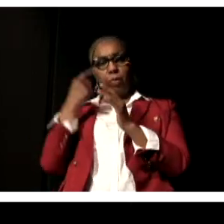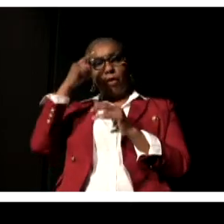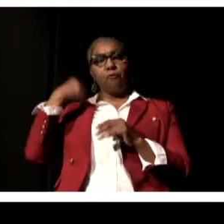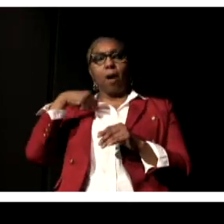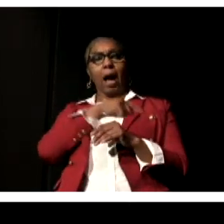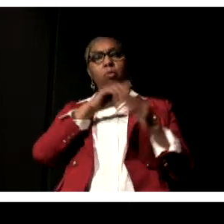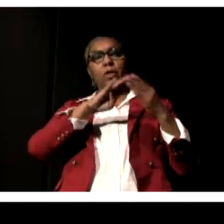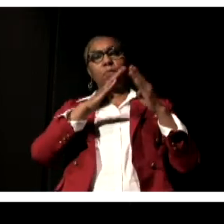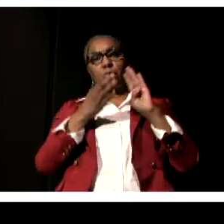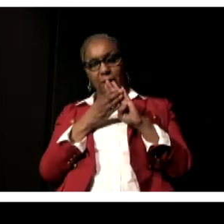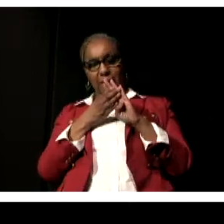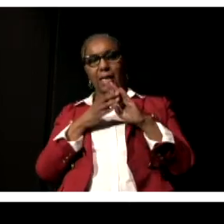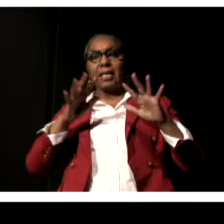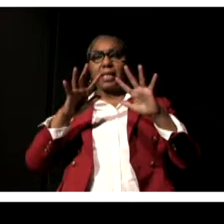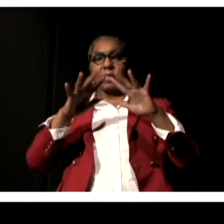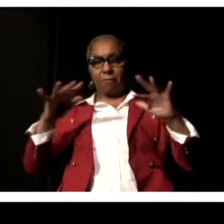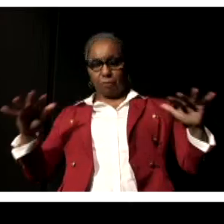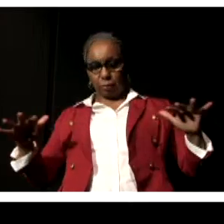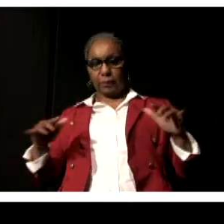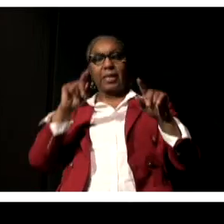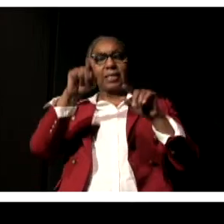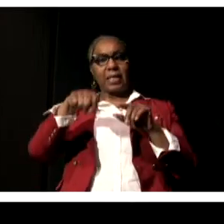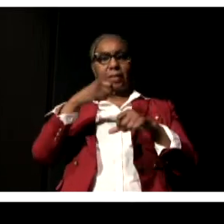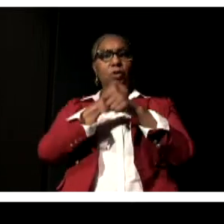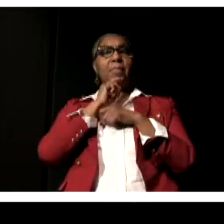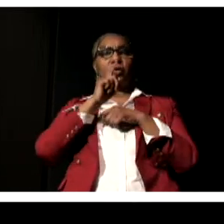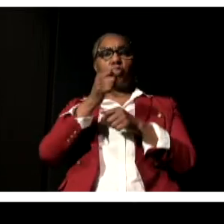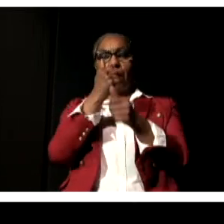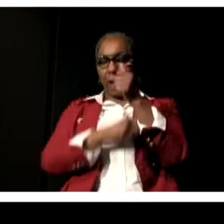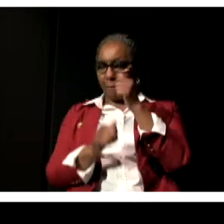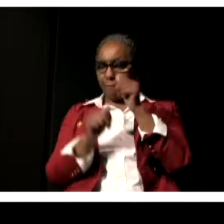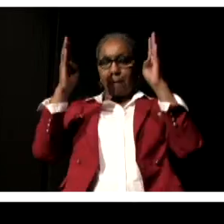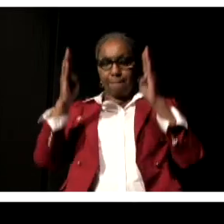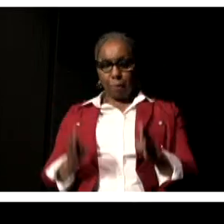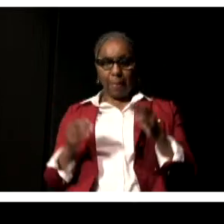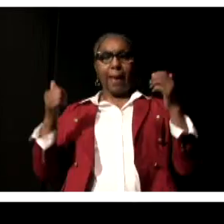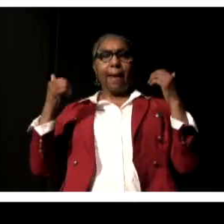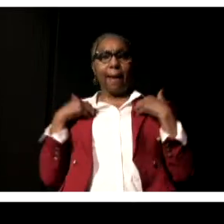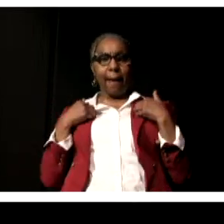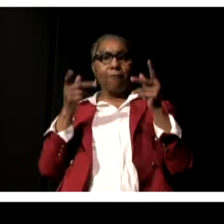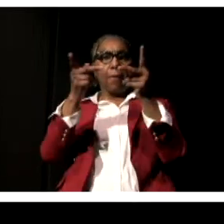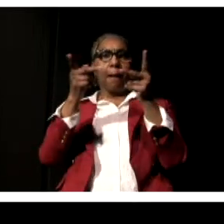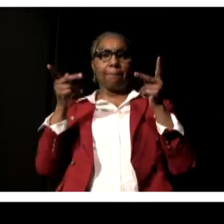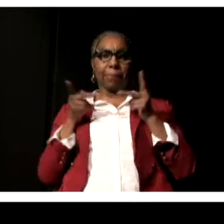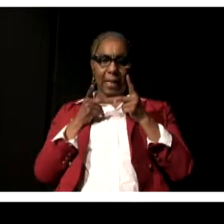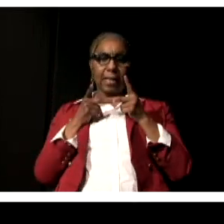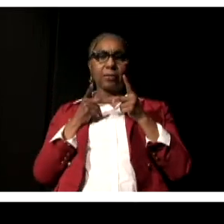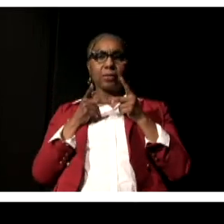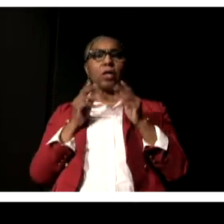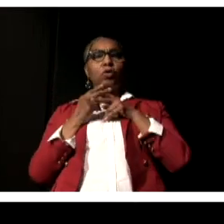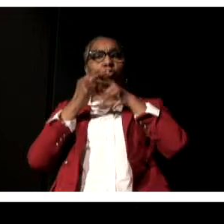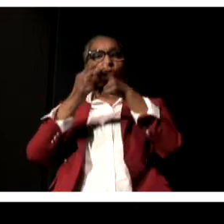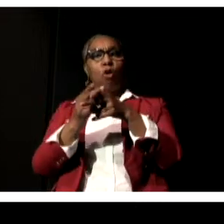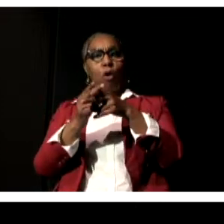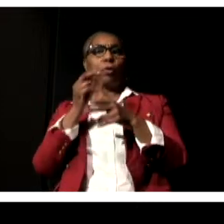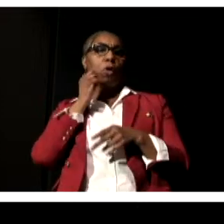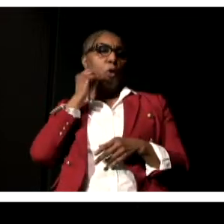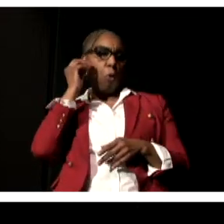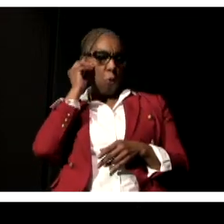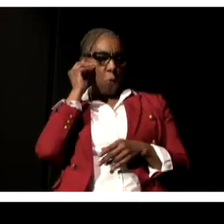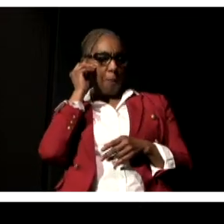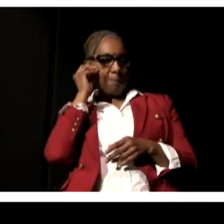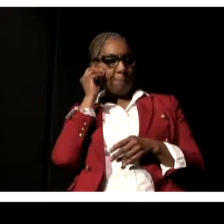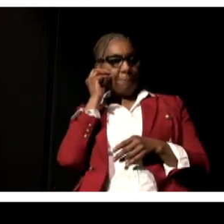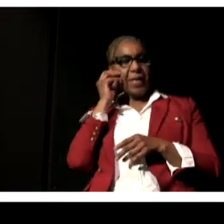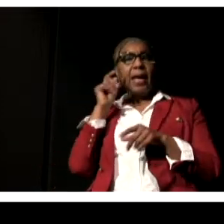our community's diverse needs, ensuring every resident has a place to call home.